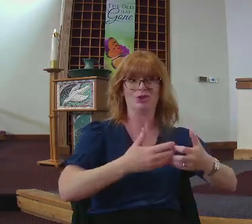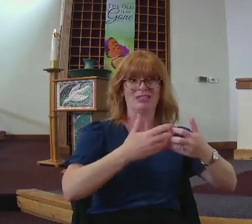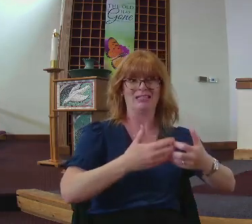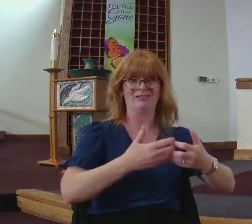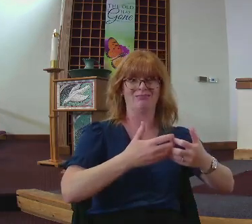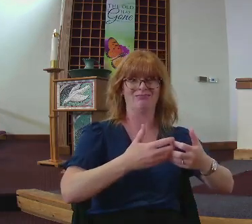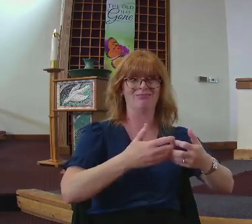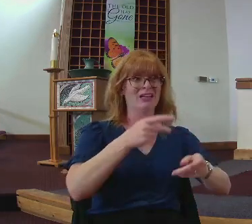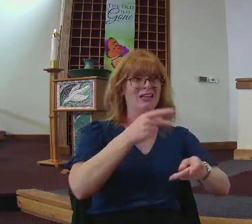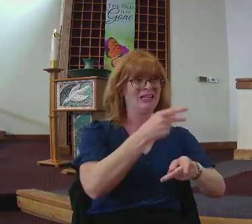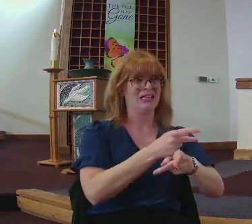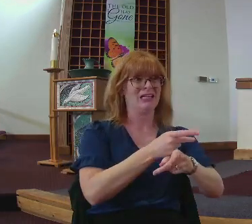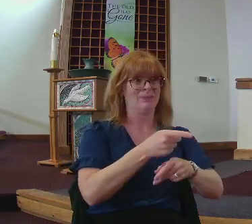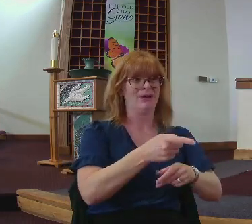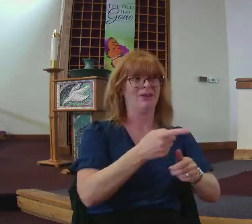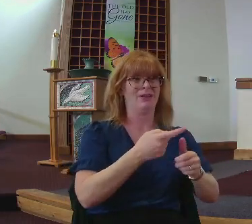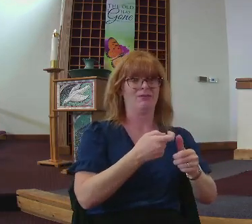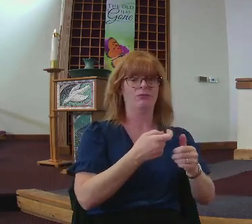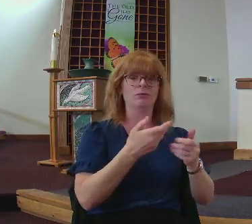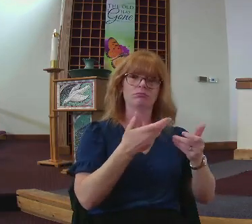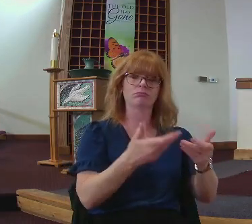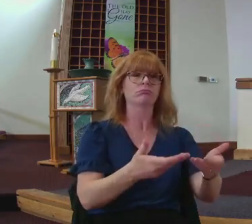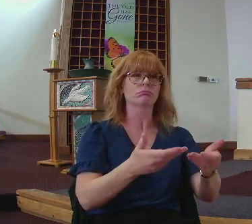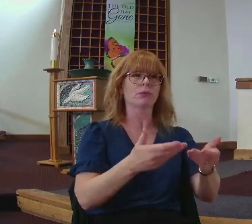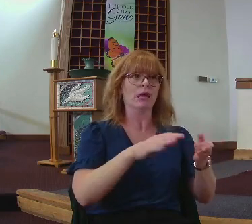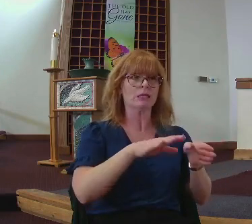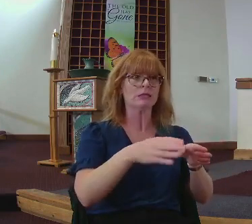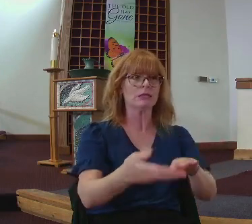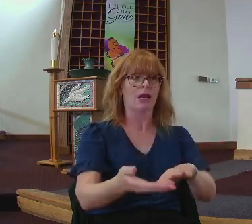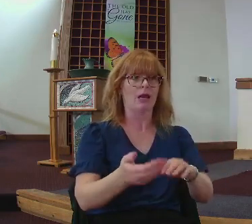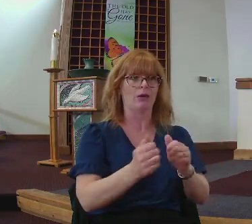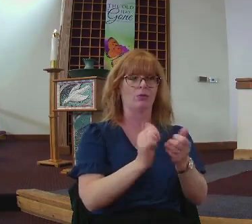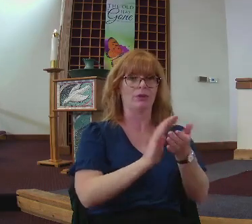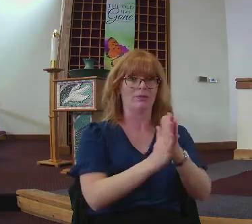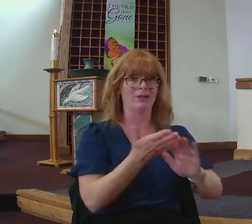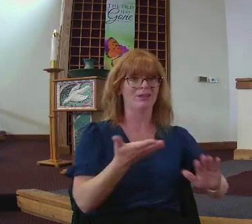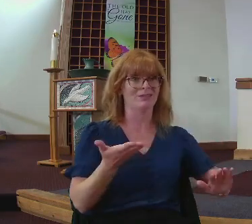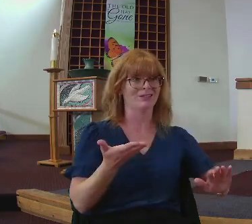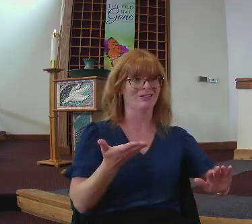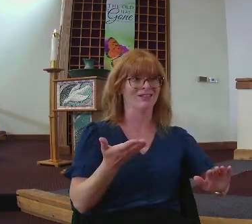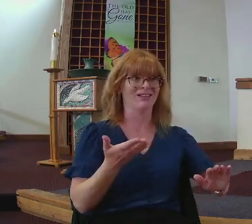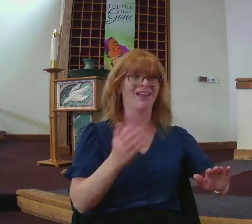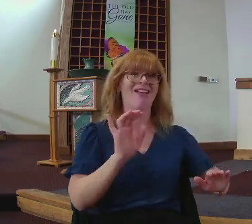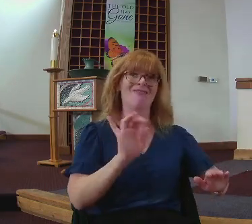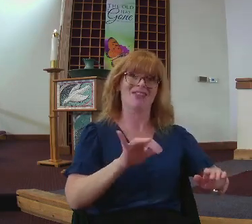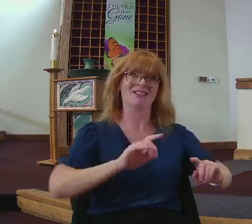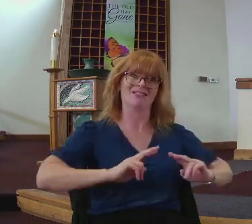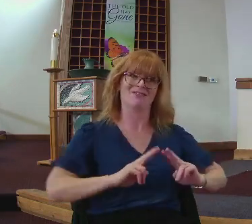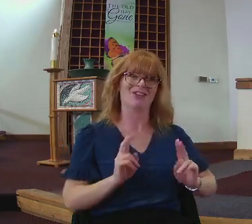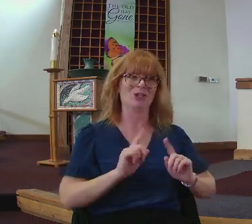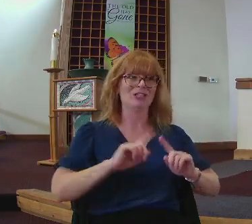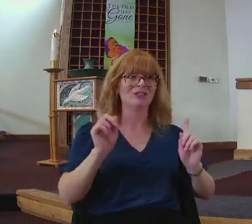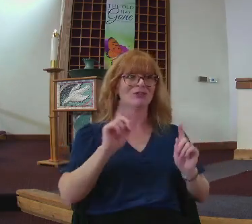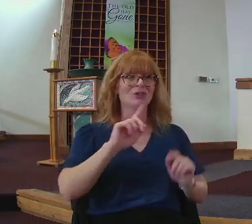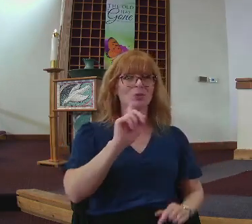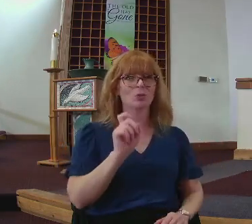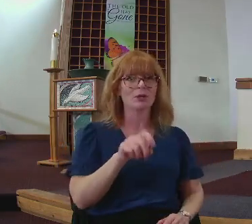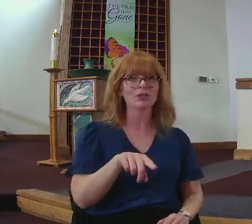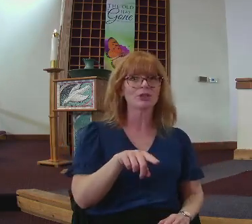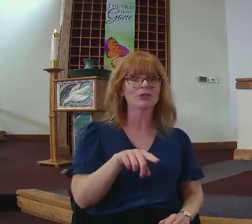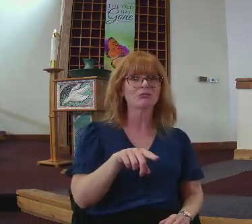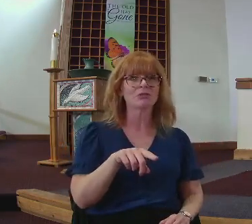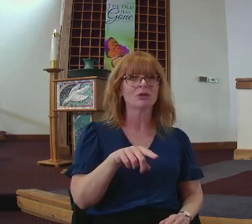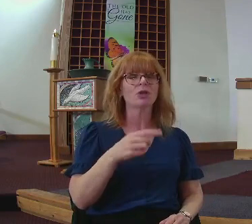your loved one from dying peacefully? That's a very different question. And I shared